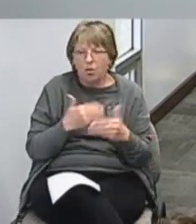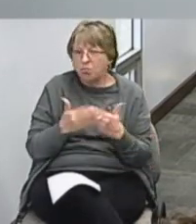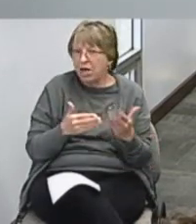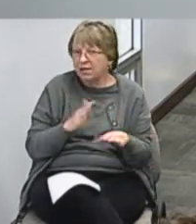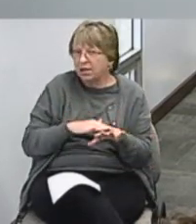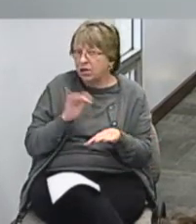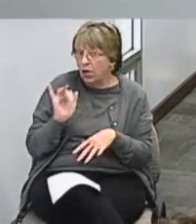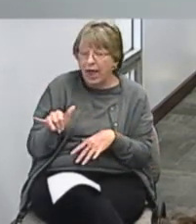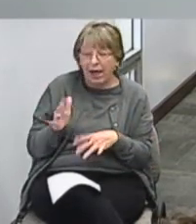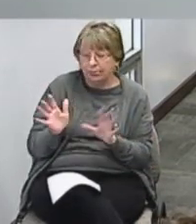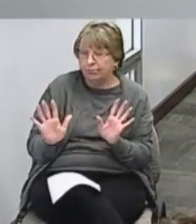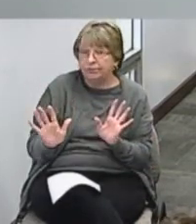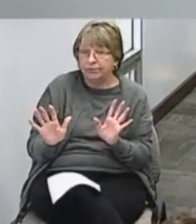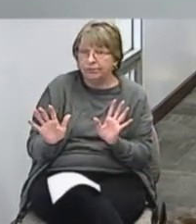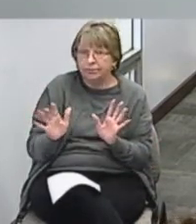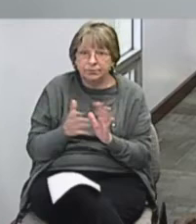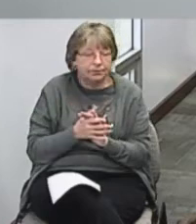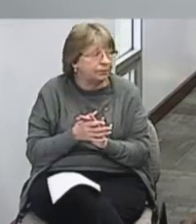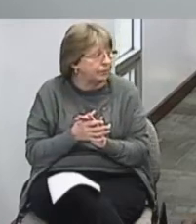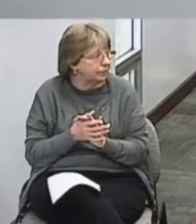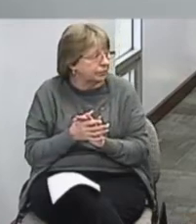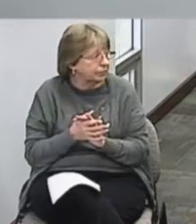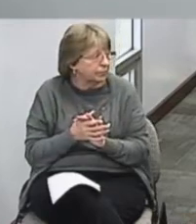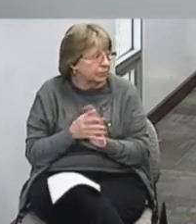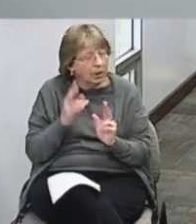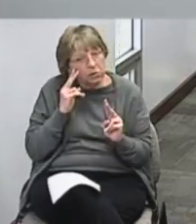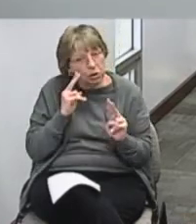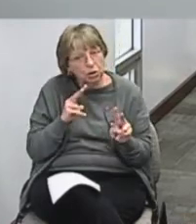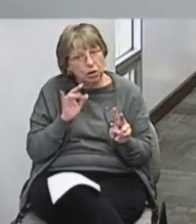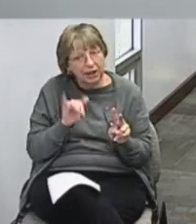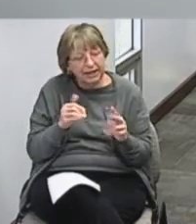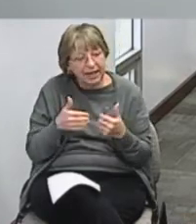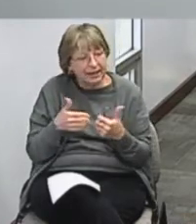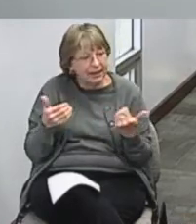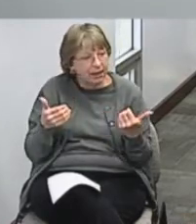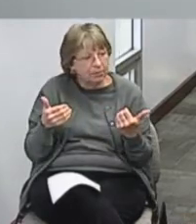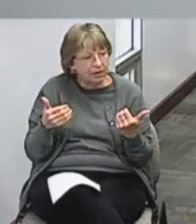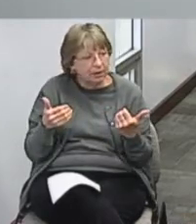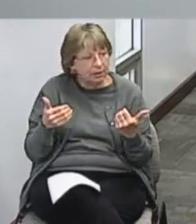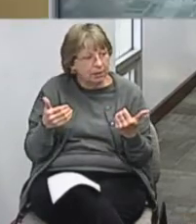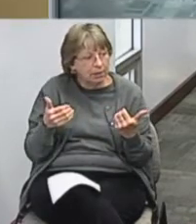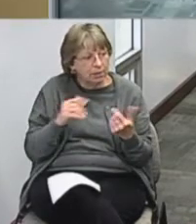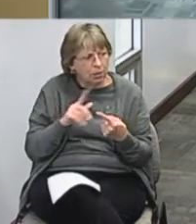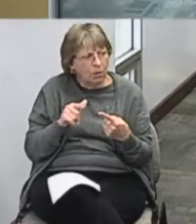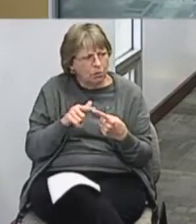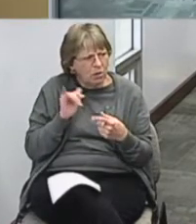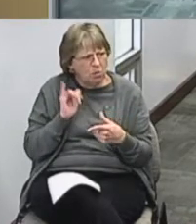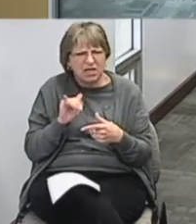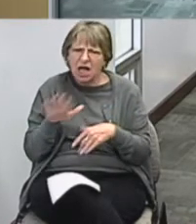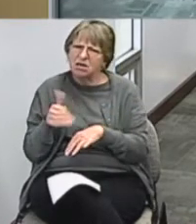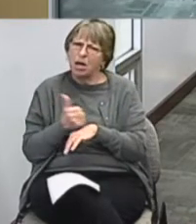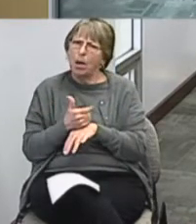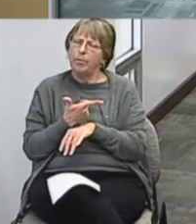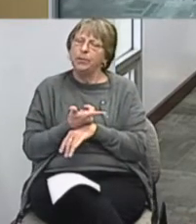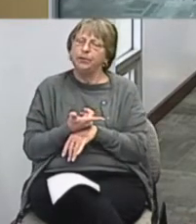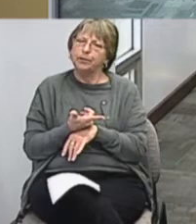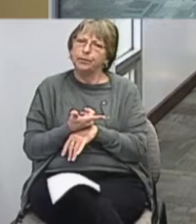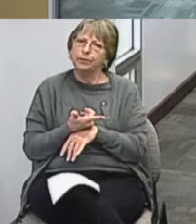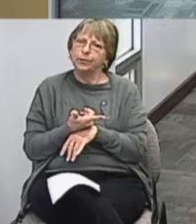that. So, I mean, you could look at that separately. When was that park actually put together?